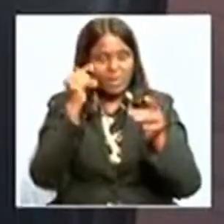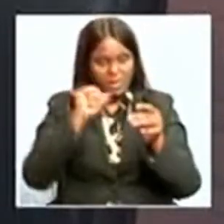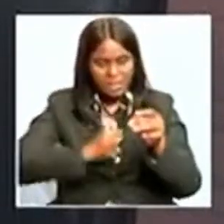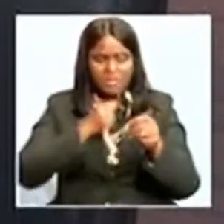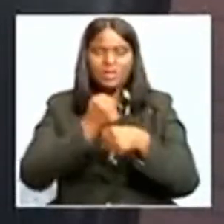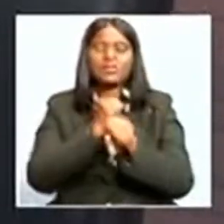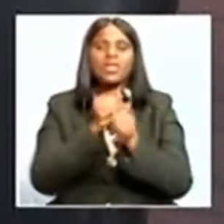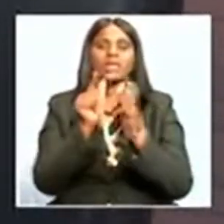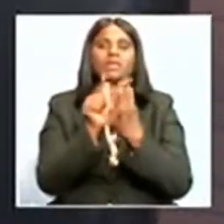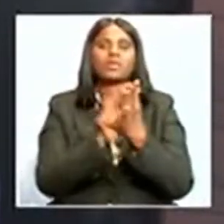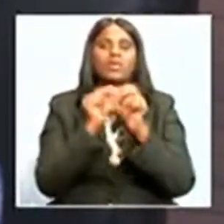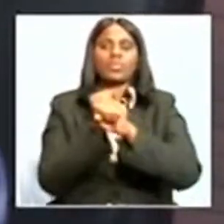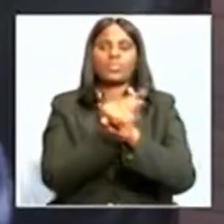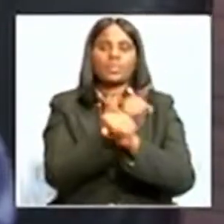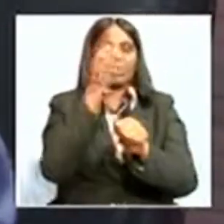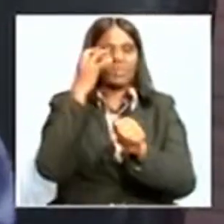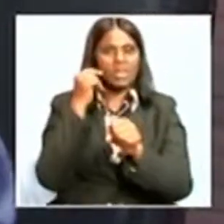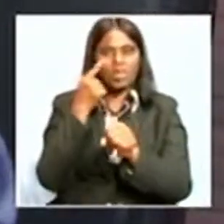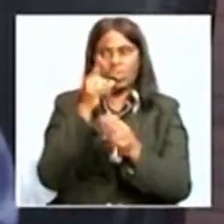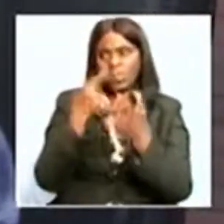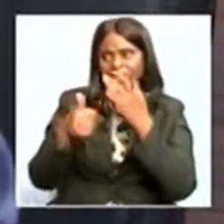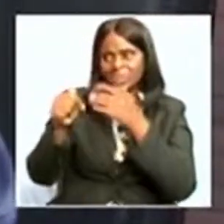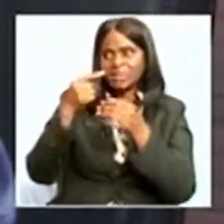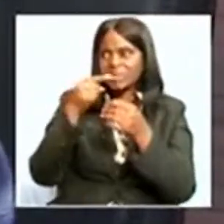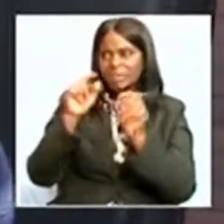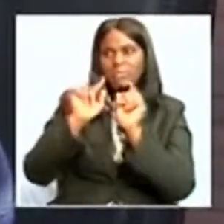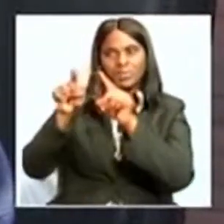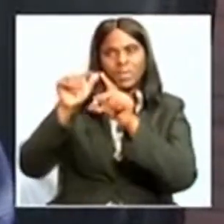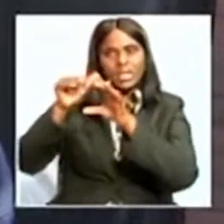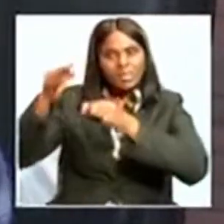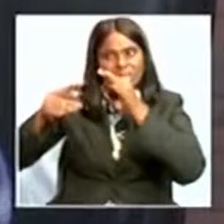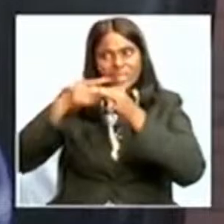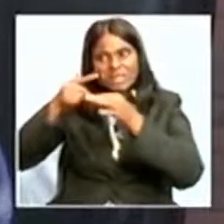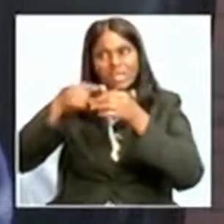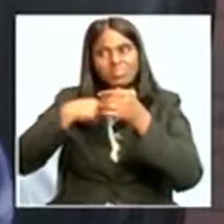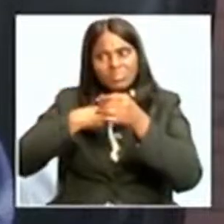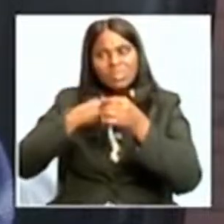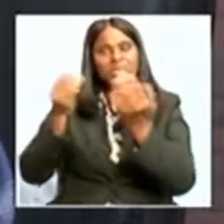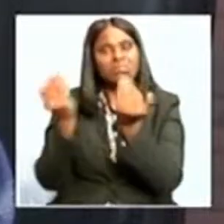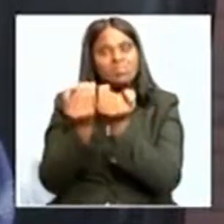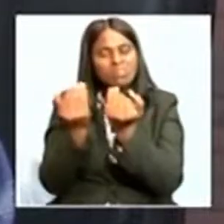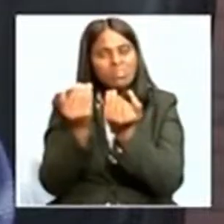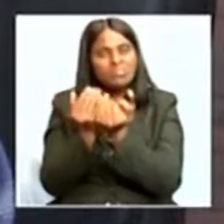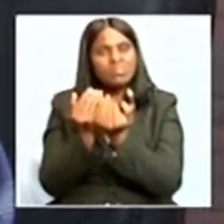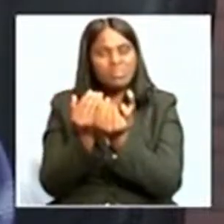a law that protects the officers, who at the end of the day can go in court and seek,